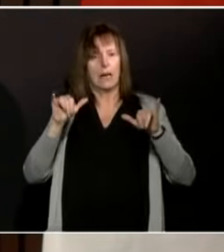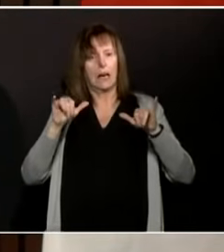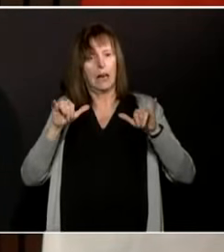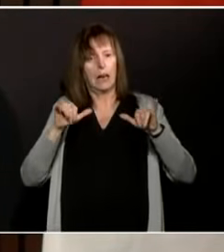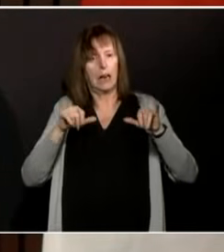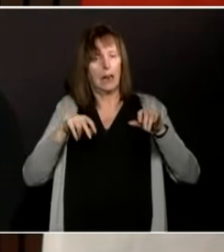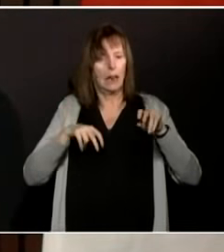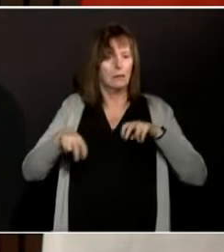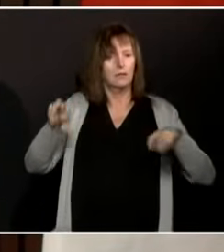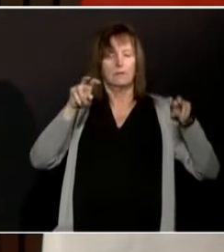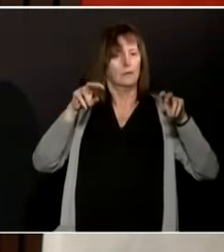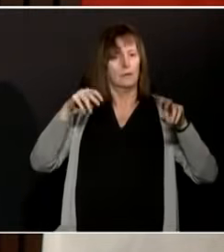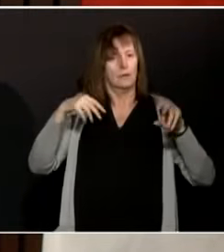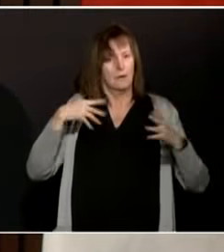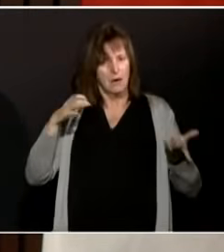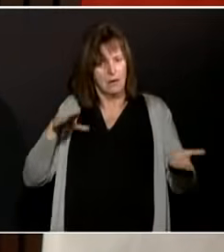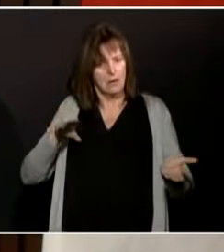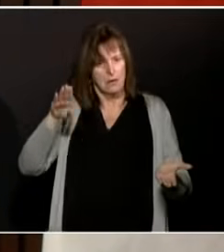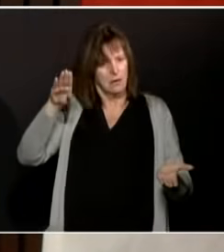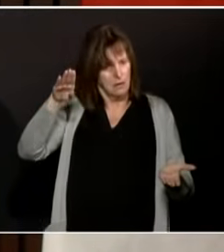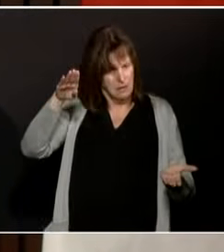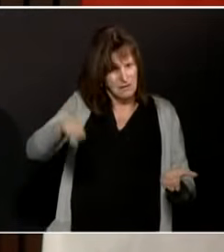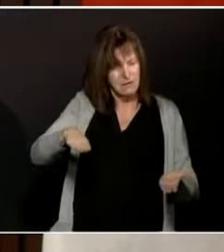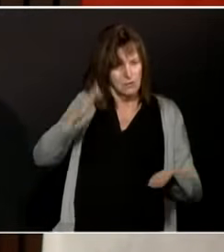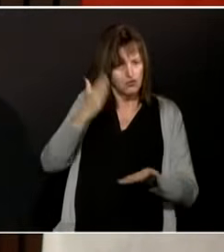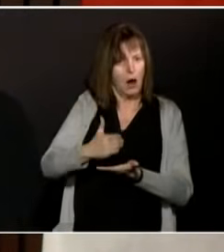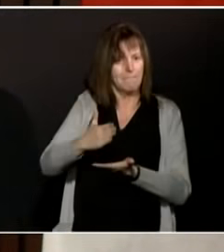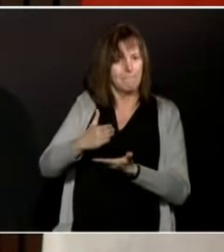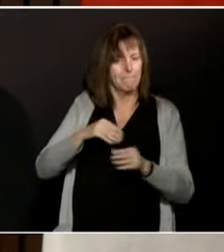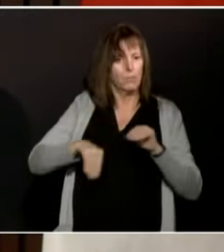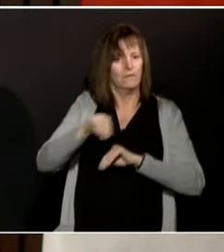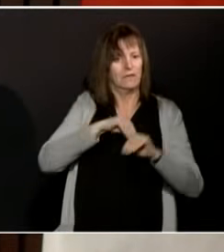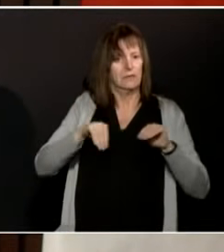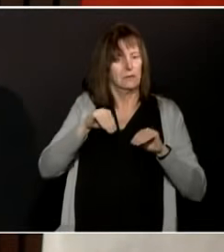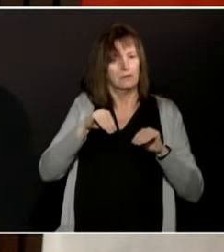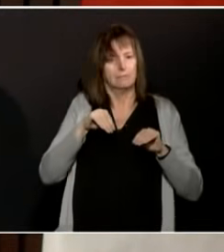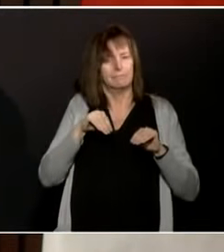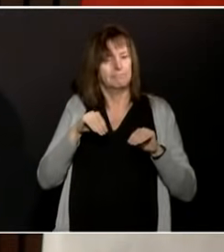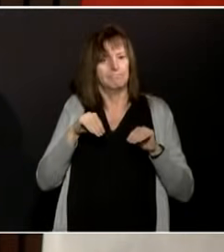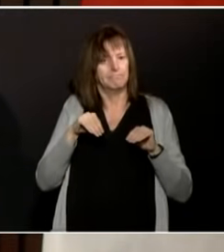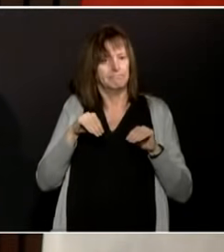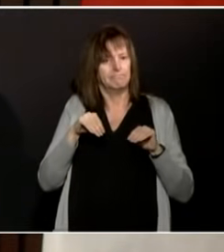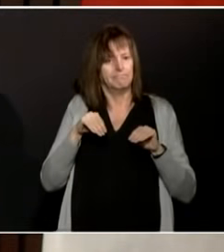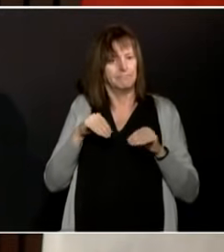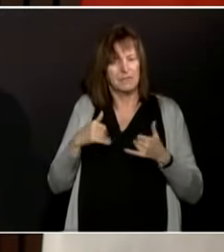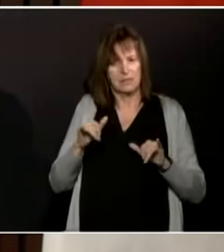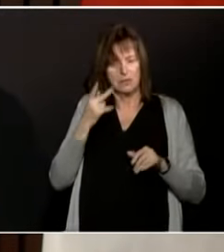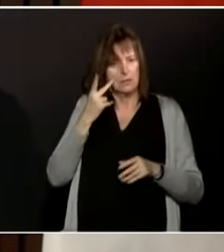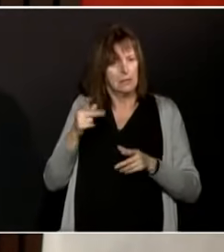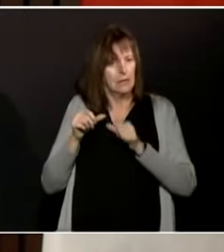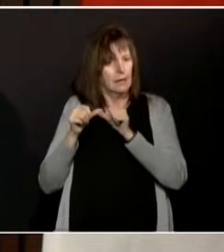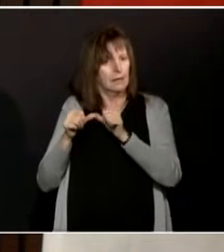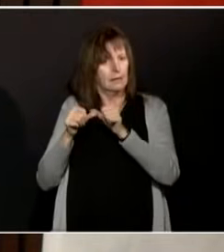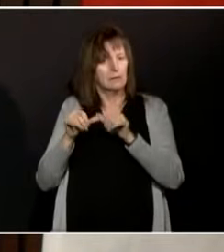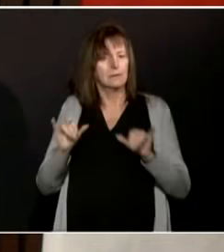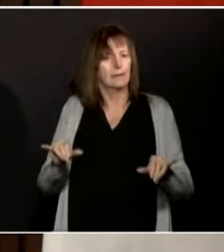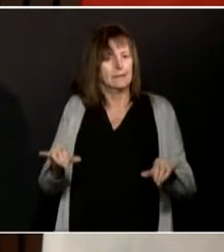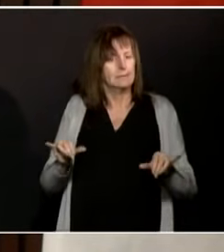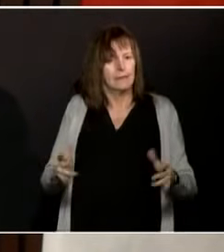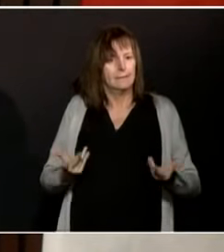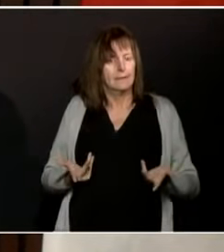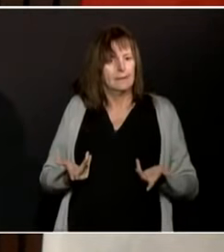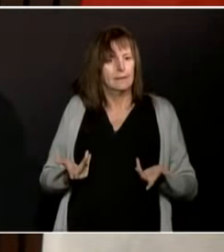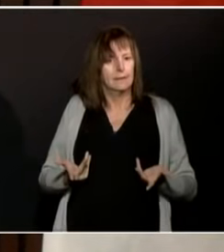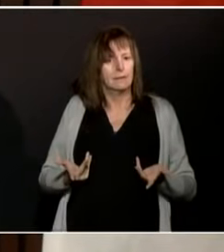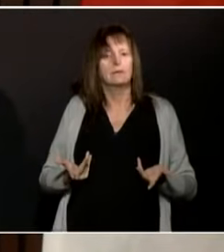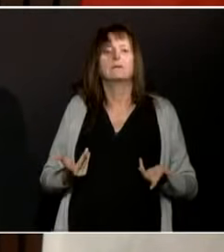And that mobility is a very strong predictor of cases. So I'd say the early indications that we have is that they're not working as